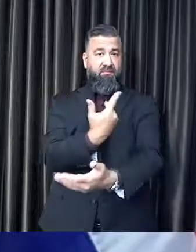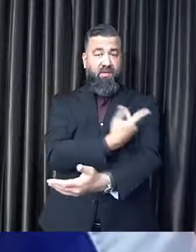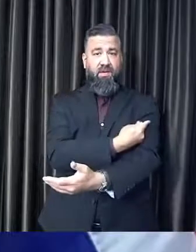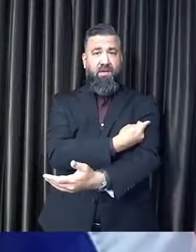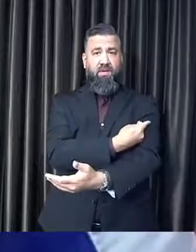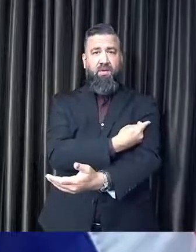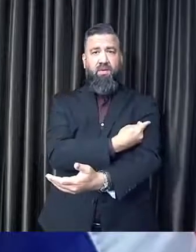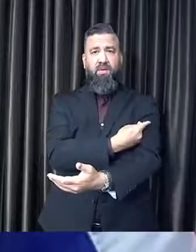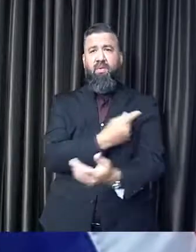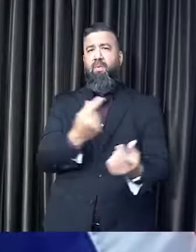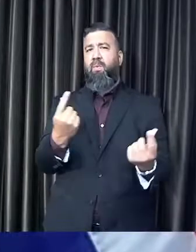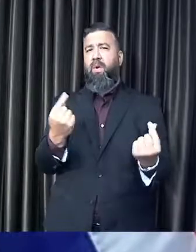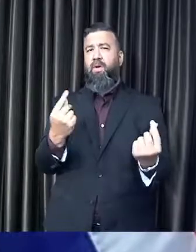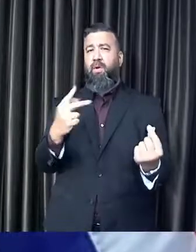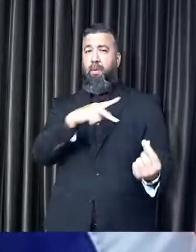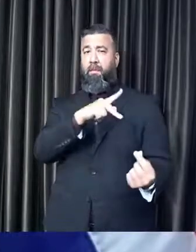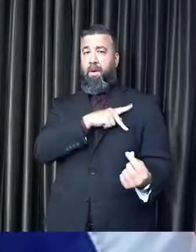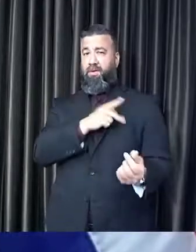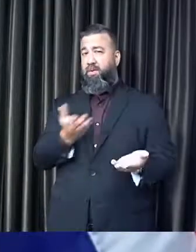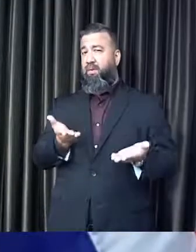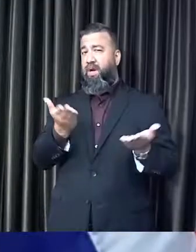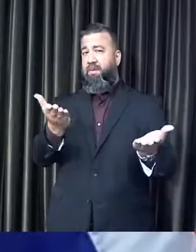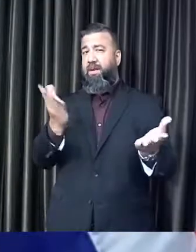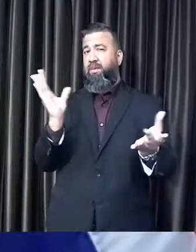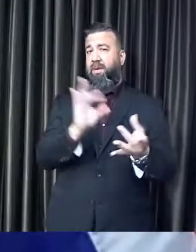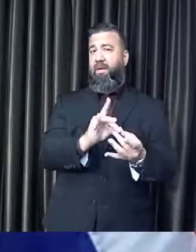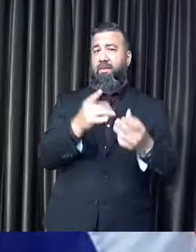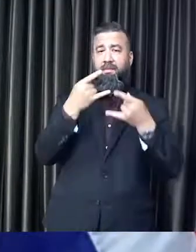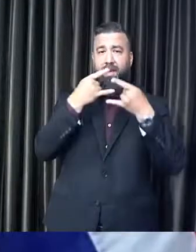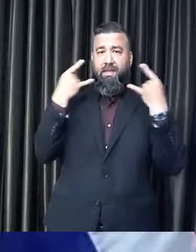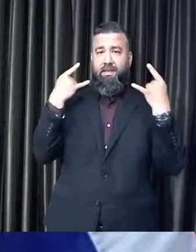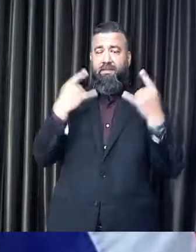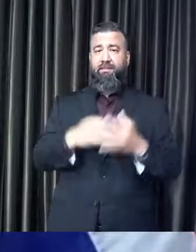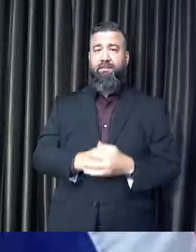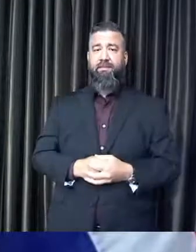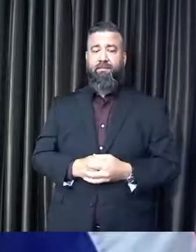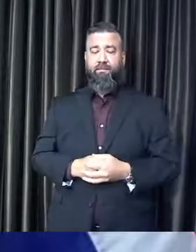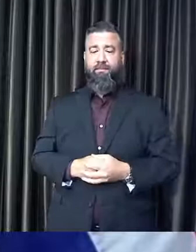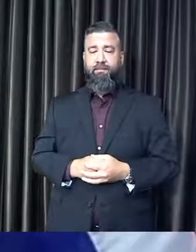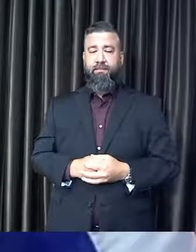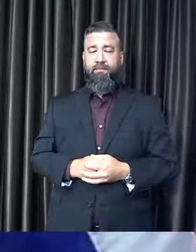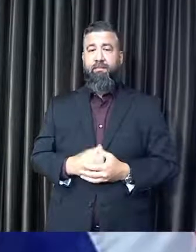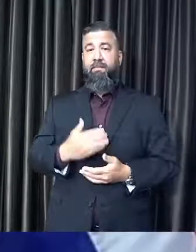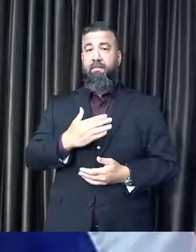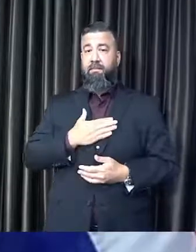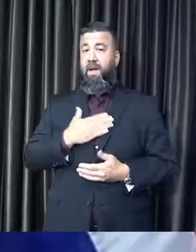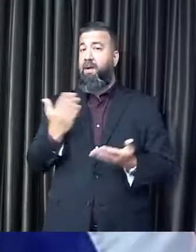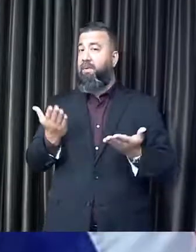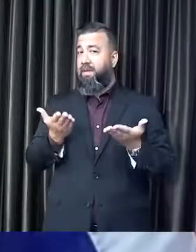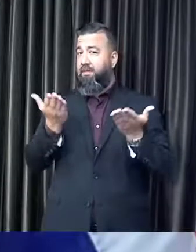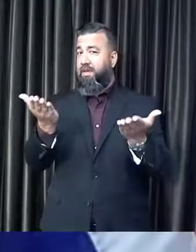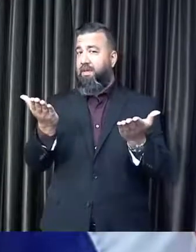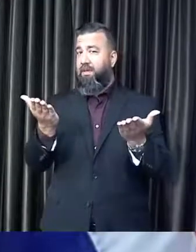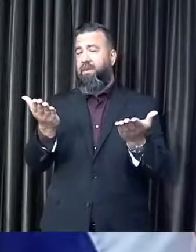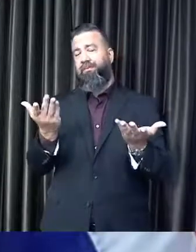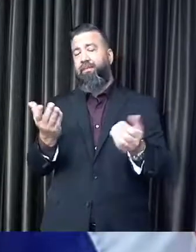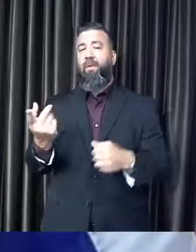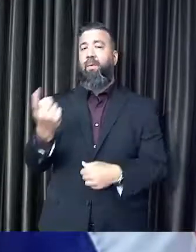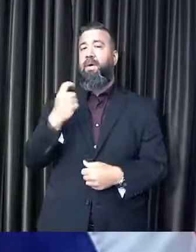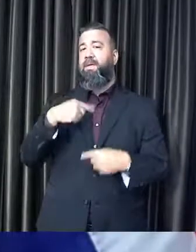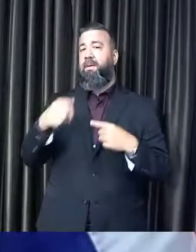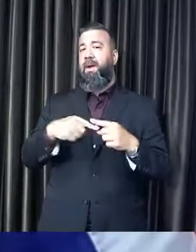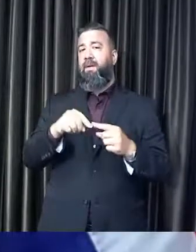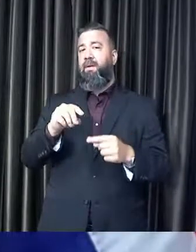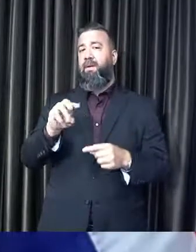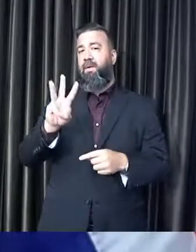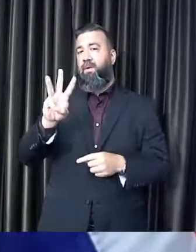do you personally recommend when it comes to masking? Yeah, so my recommendations, the question is about the World